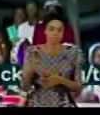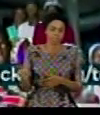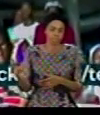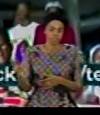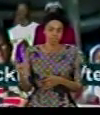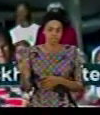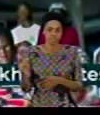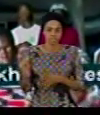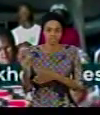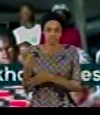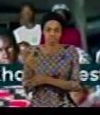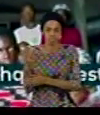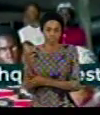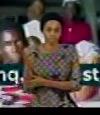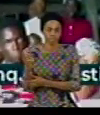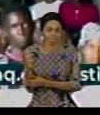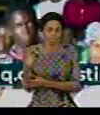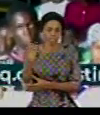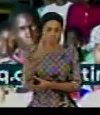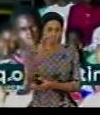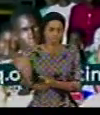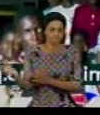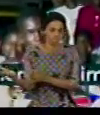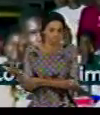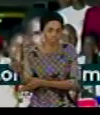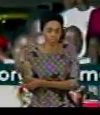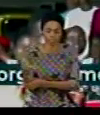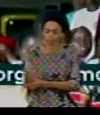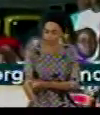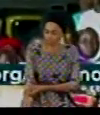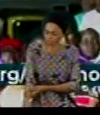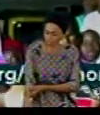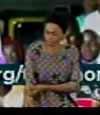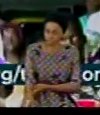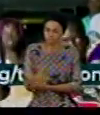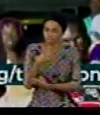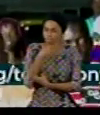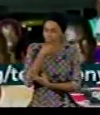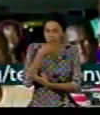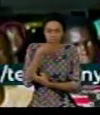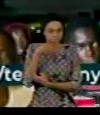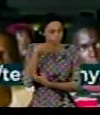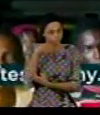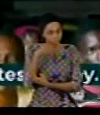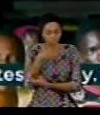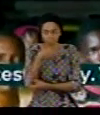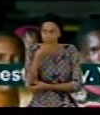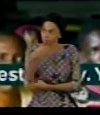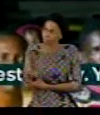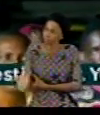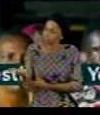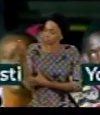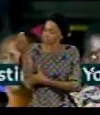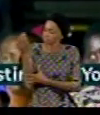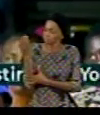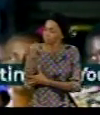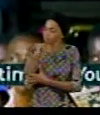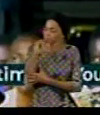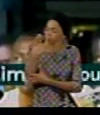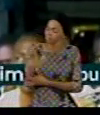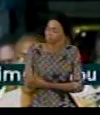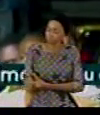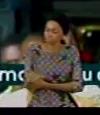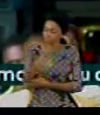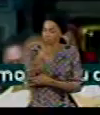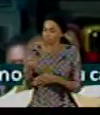was lifeless. I don't understand. I can't raise it up. My hand, I can't do anything. What